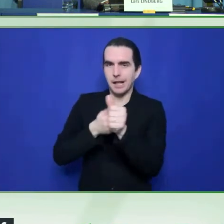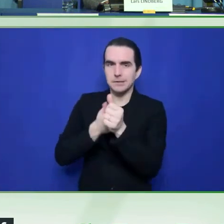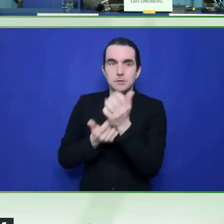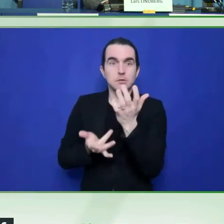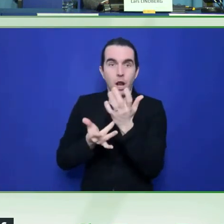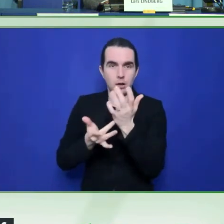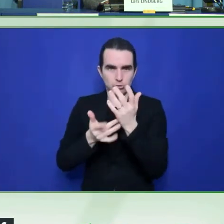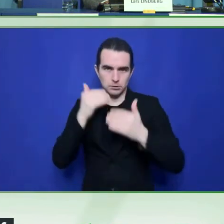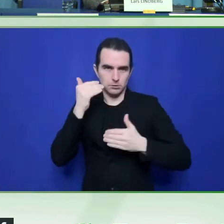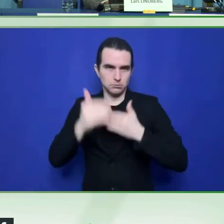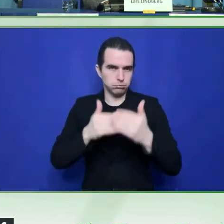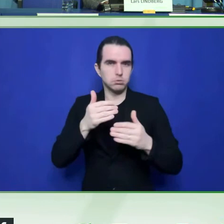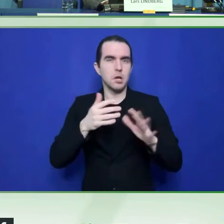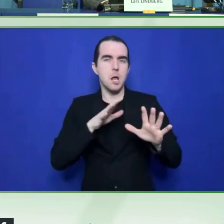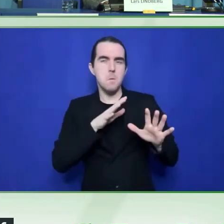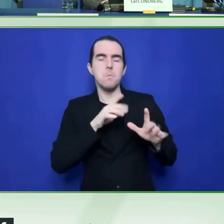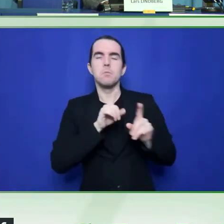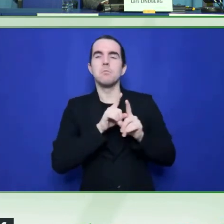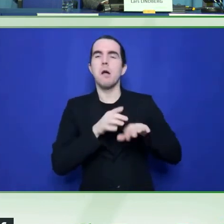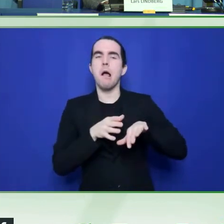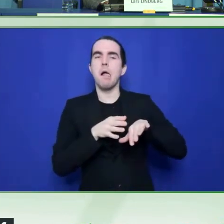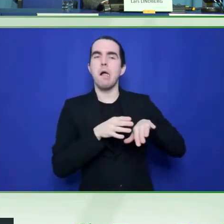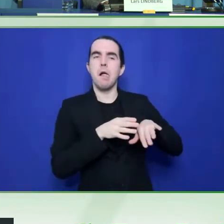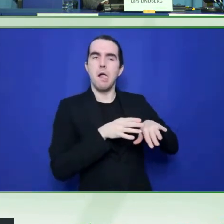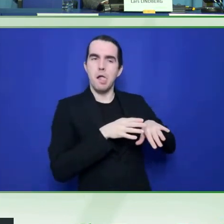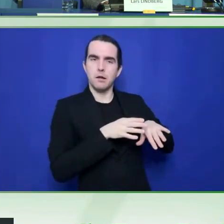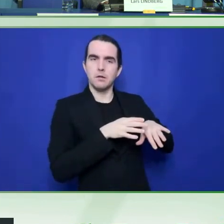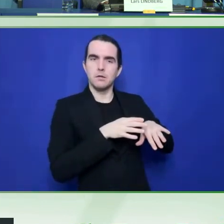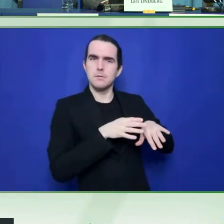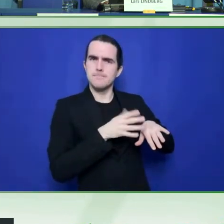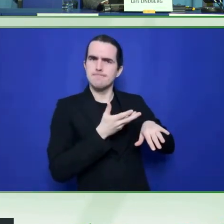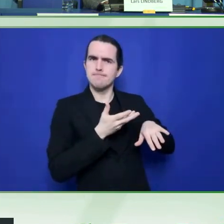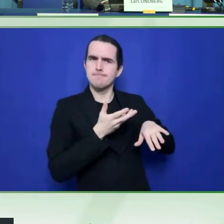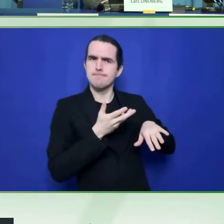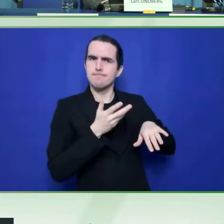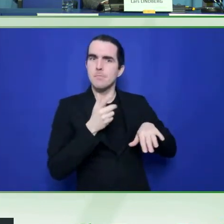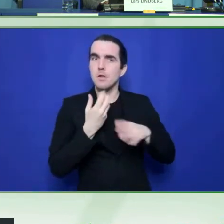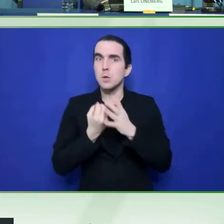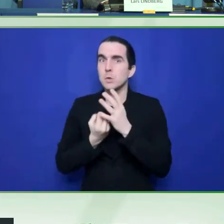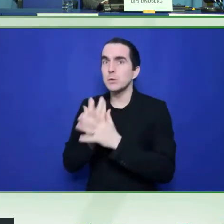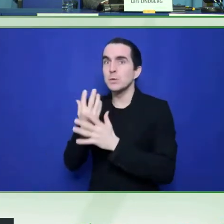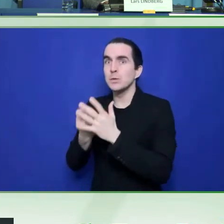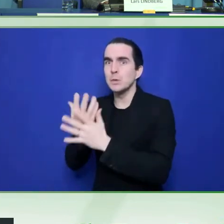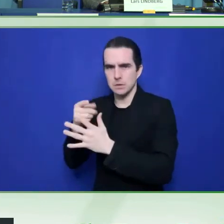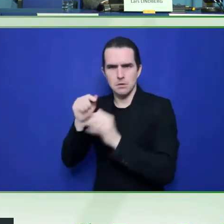on how to modernize the assistive technology systems.